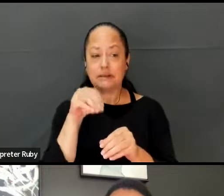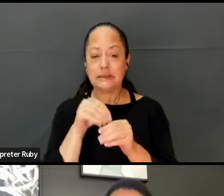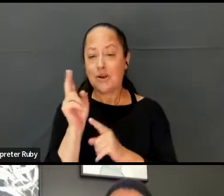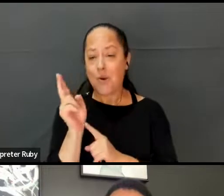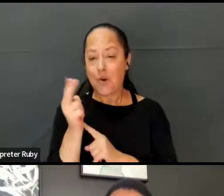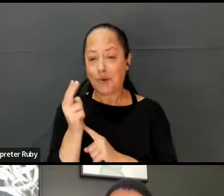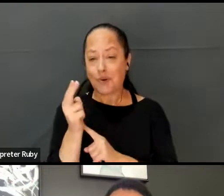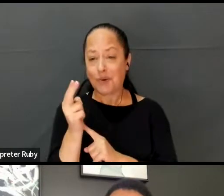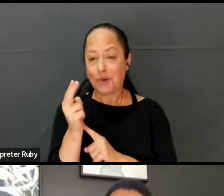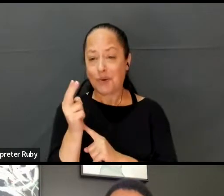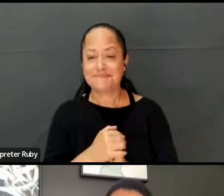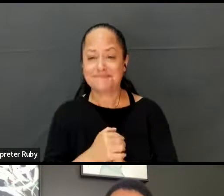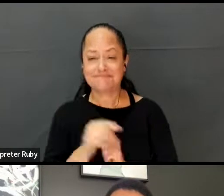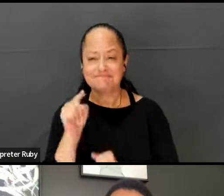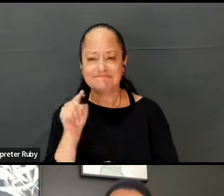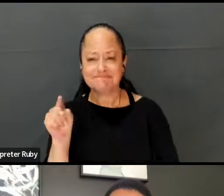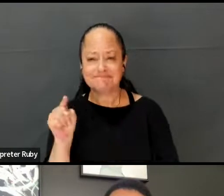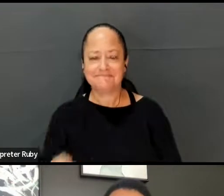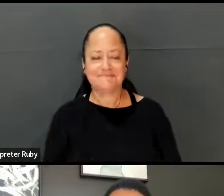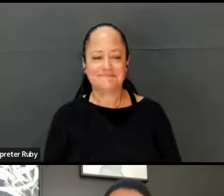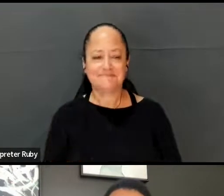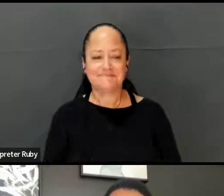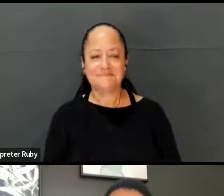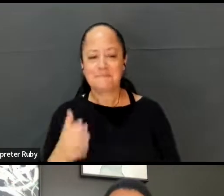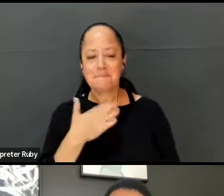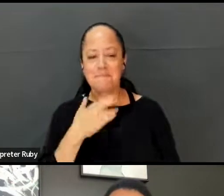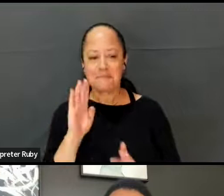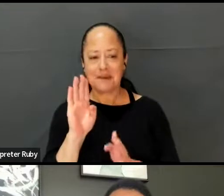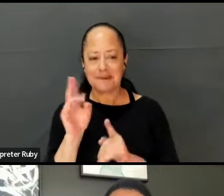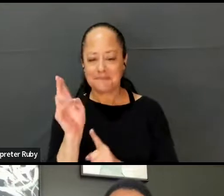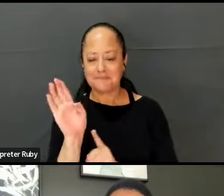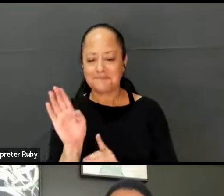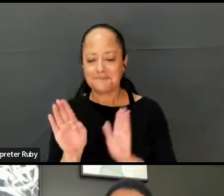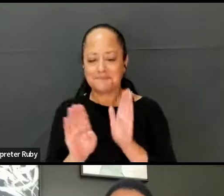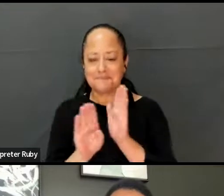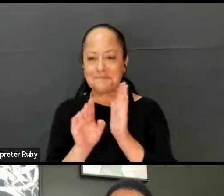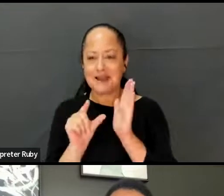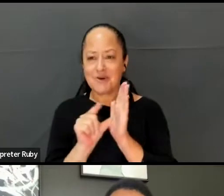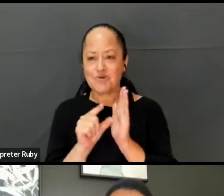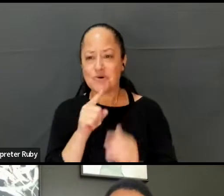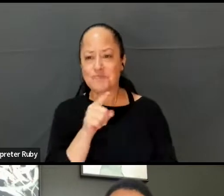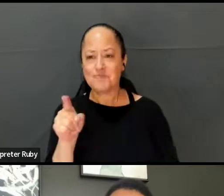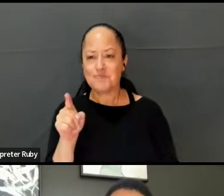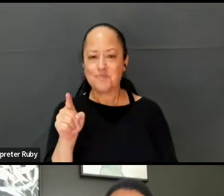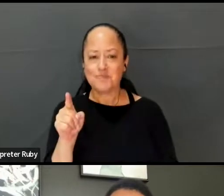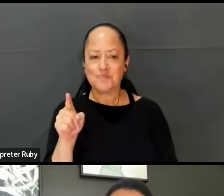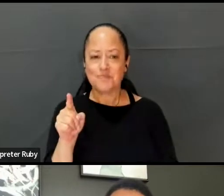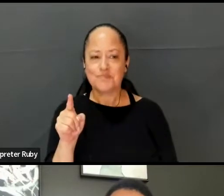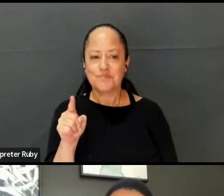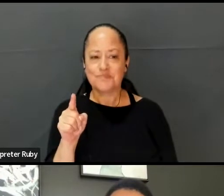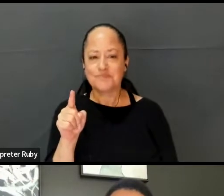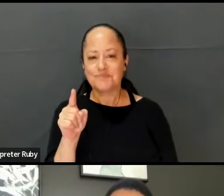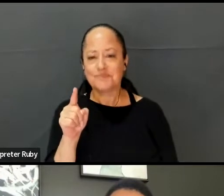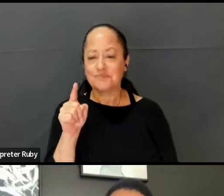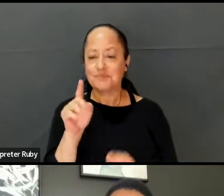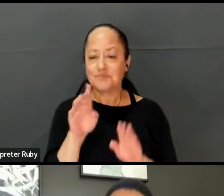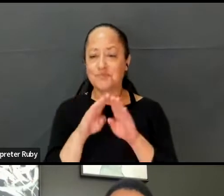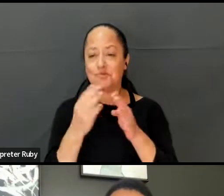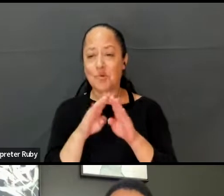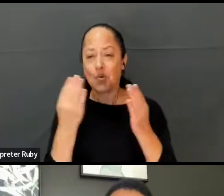moment. And so my background is of a sort of hotel room with a door and